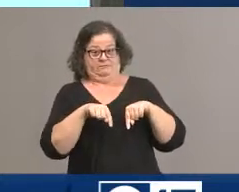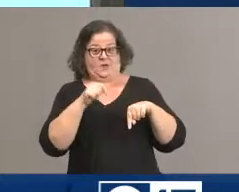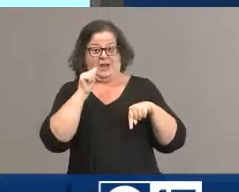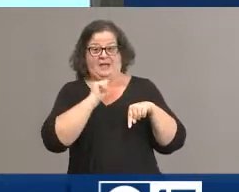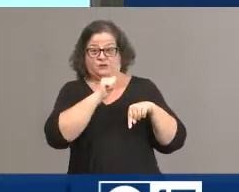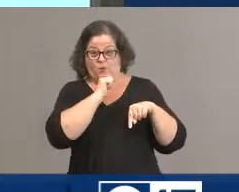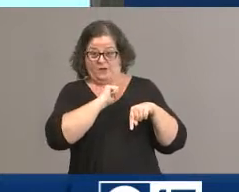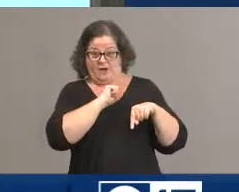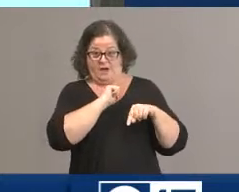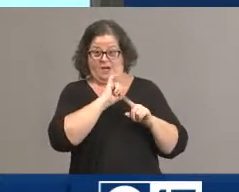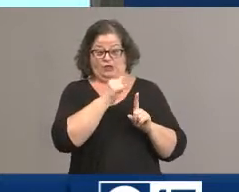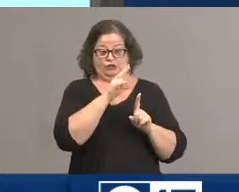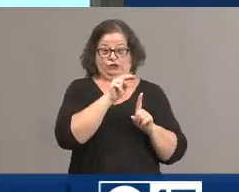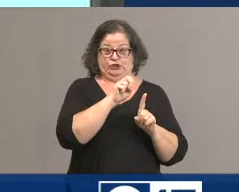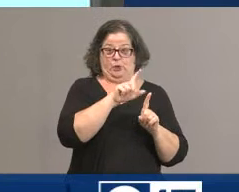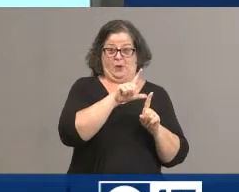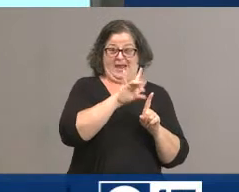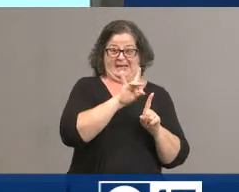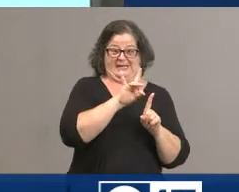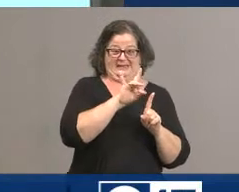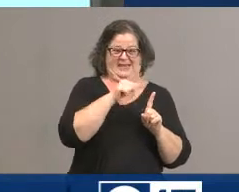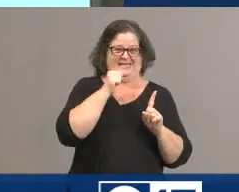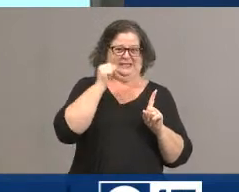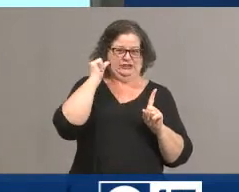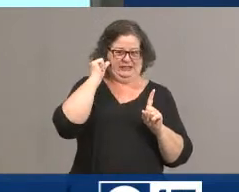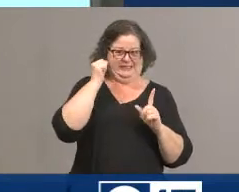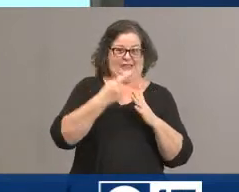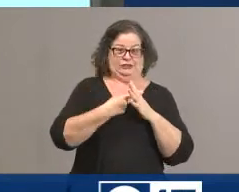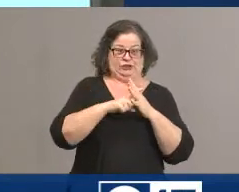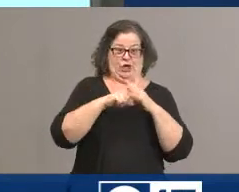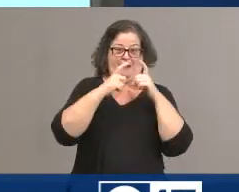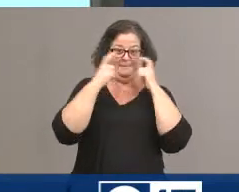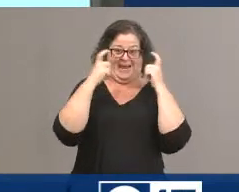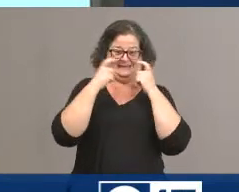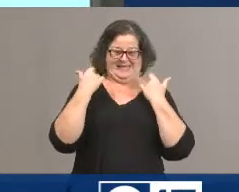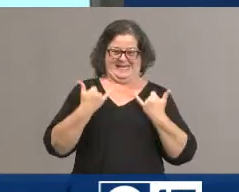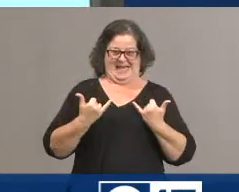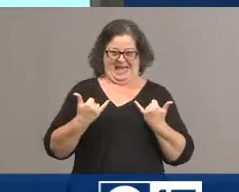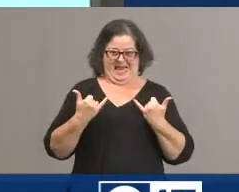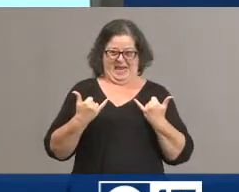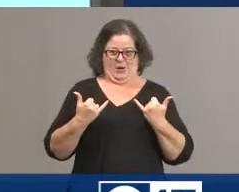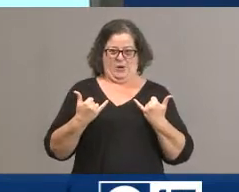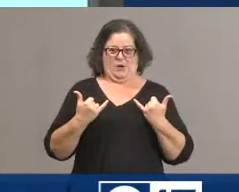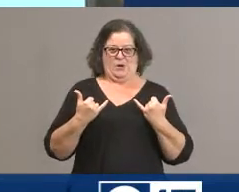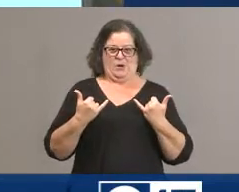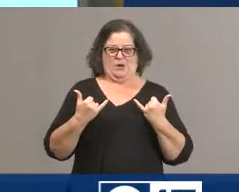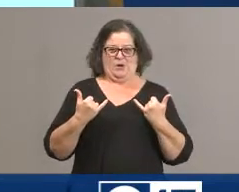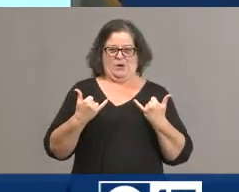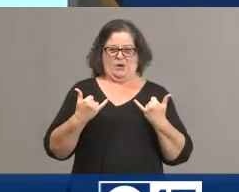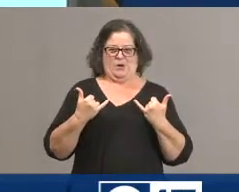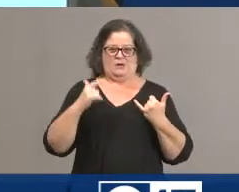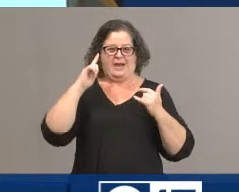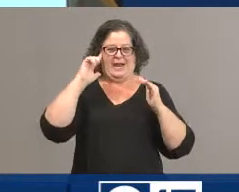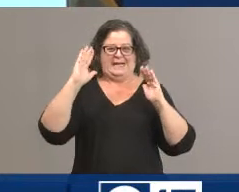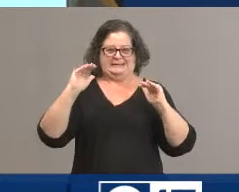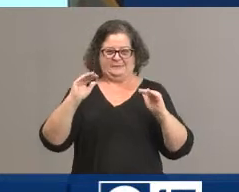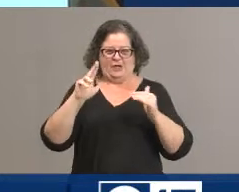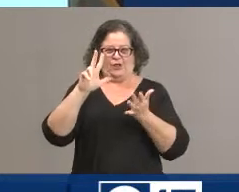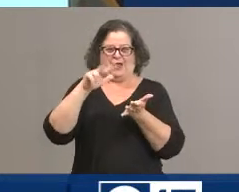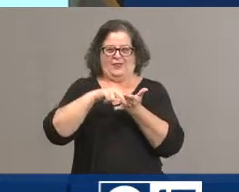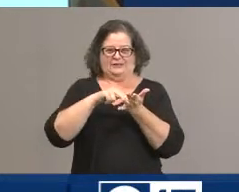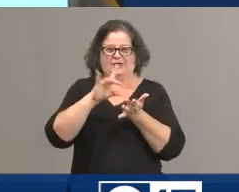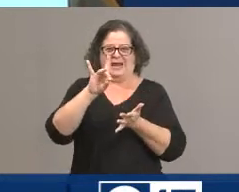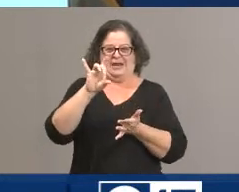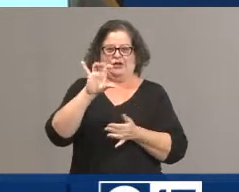yesterday, we'd be at 3891 in terms of cases. We hit that. We were at 3858. And